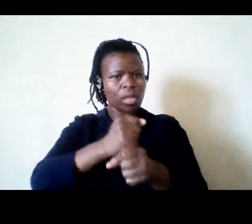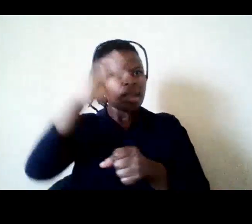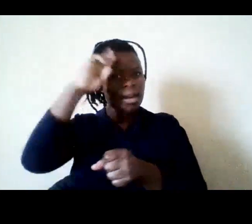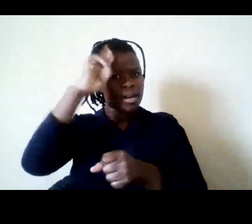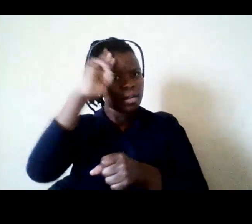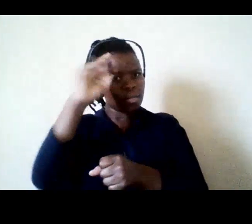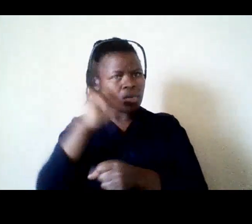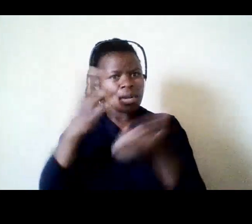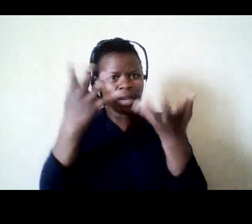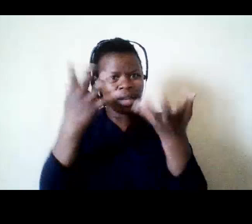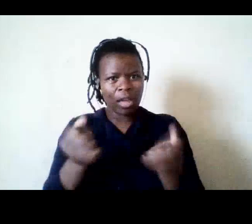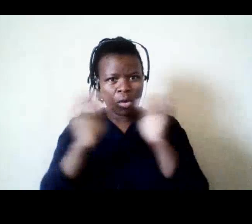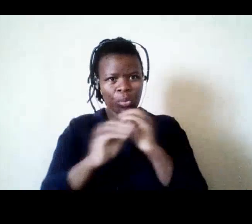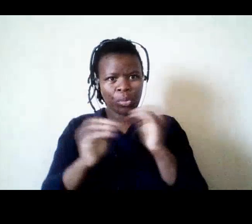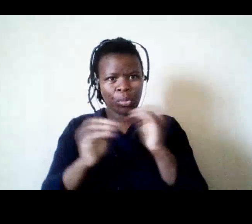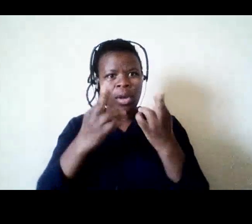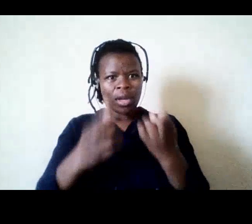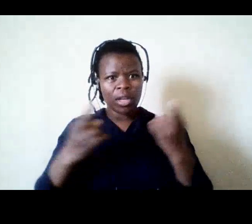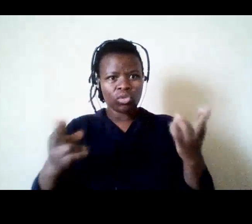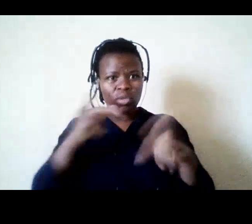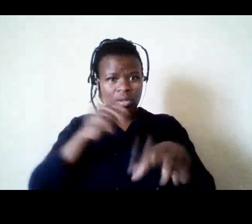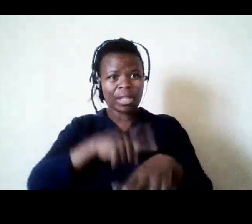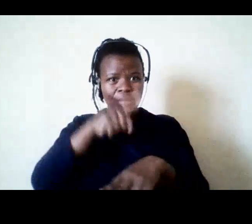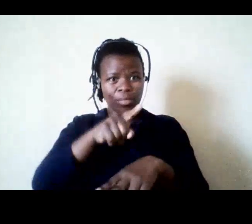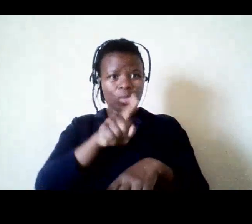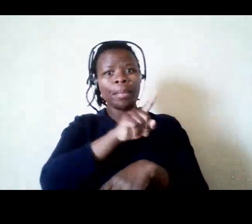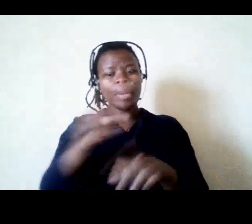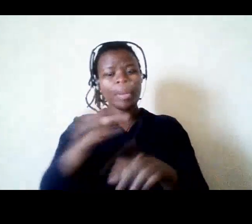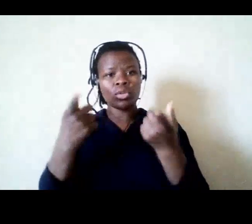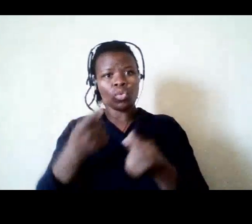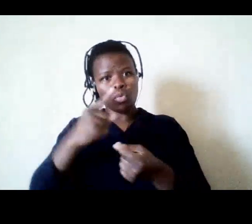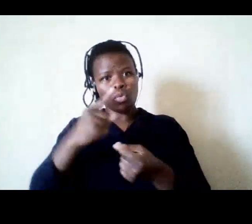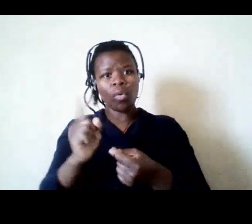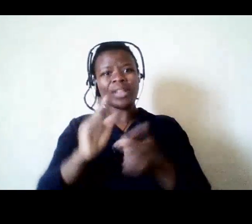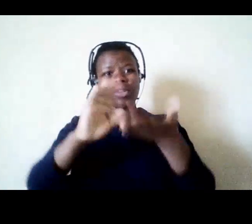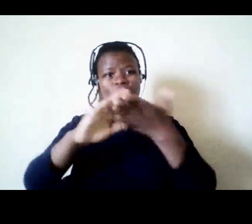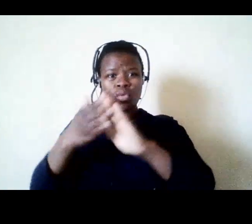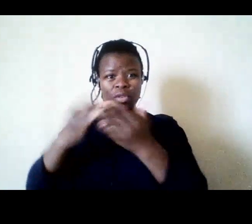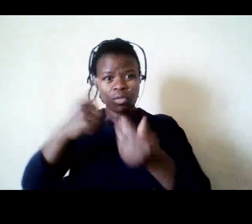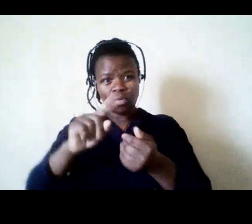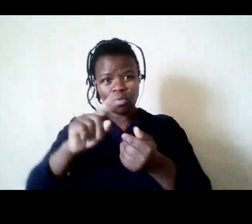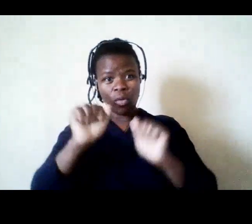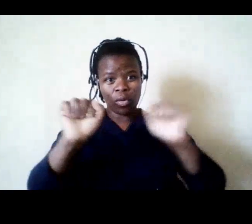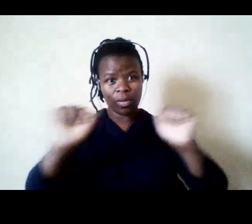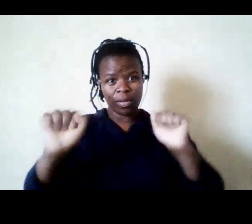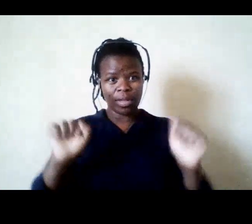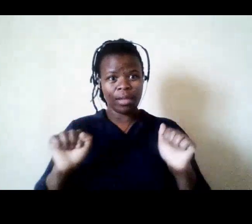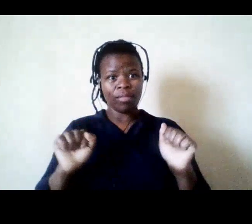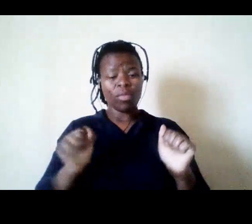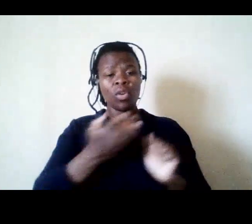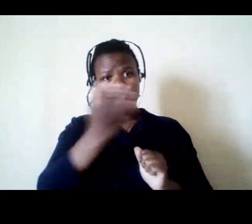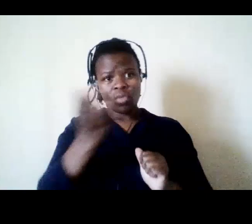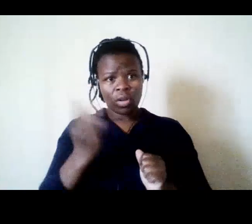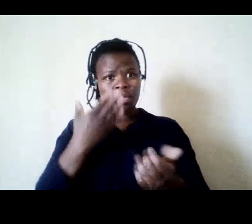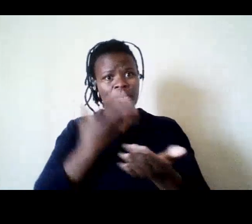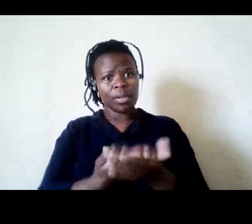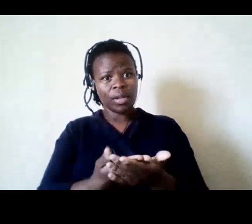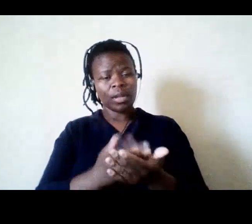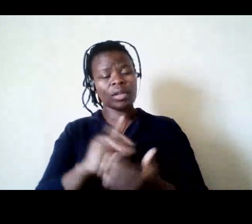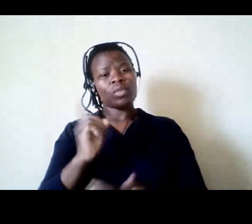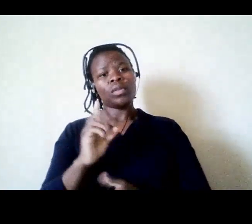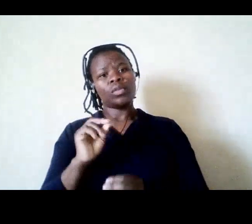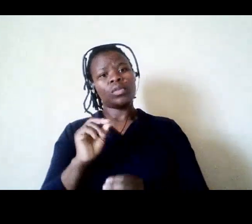that time. Whatever they did was out of community for them. So they could have just said, oh no, we don't have the resources, and stayed at home.